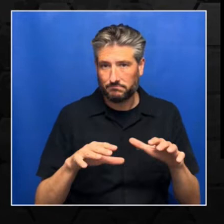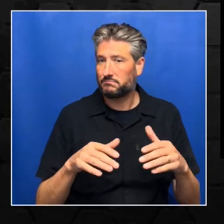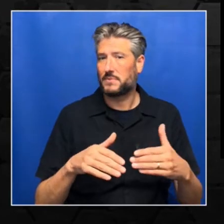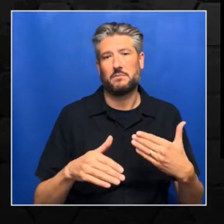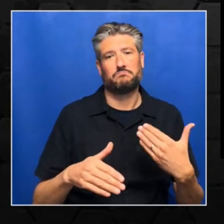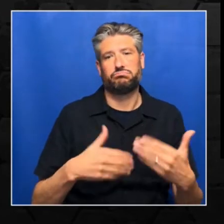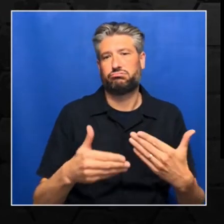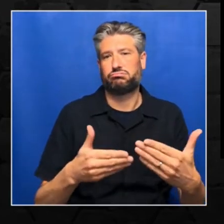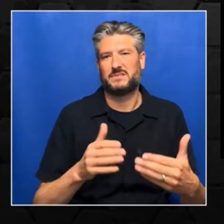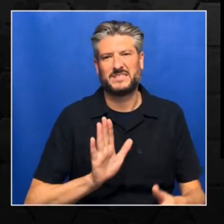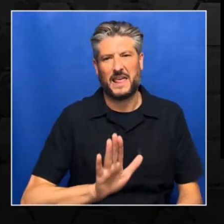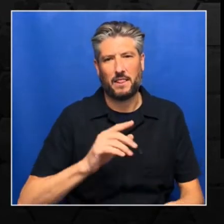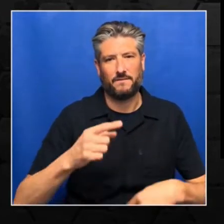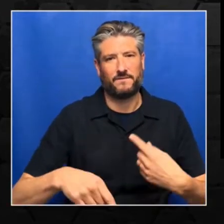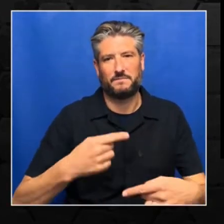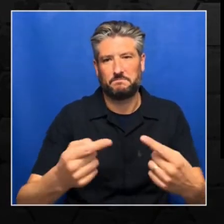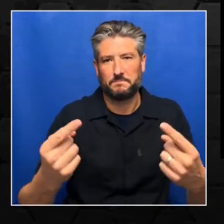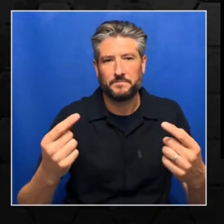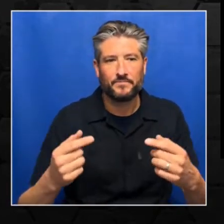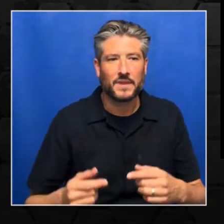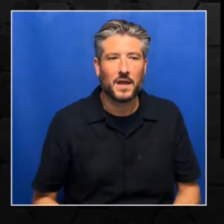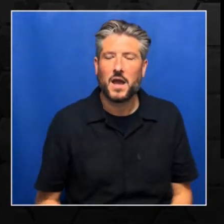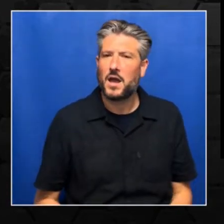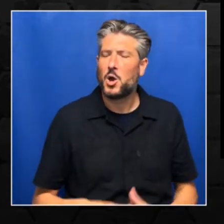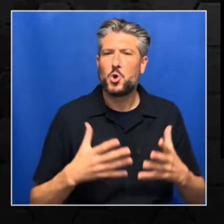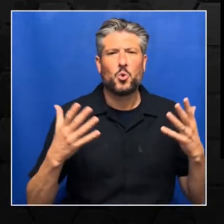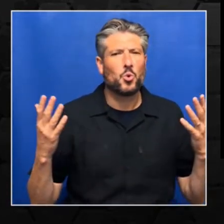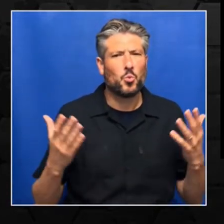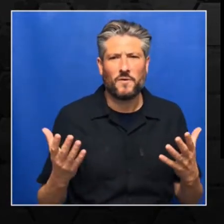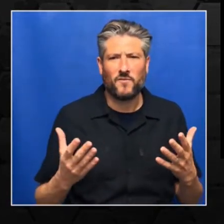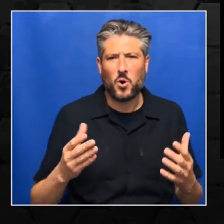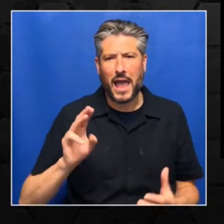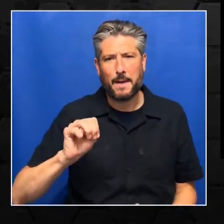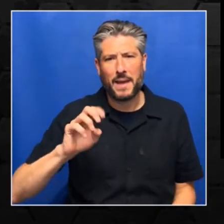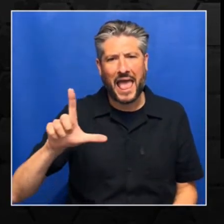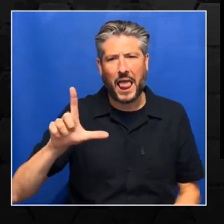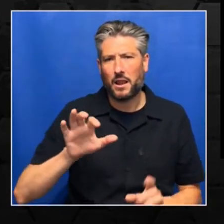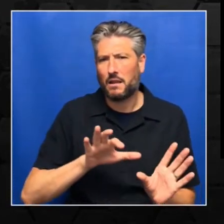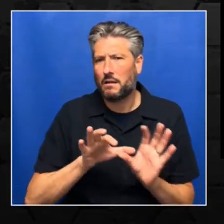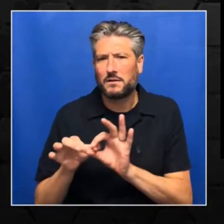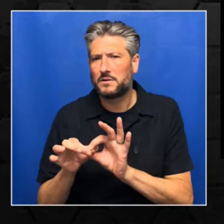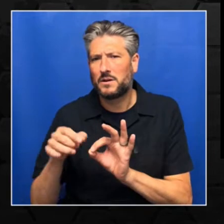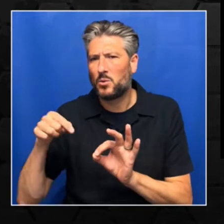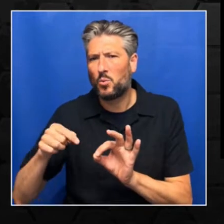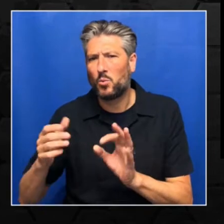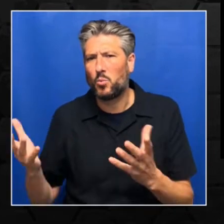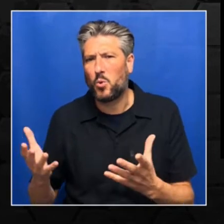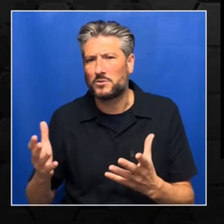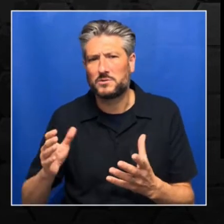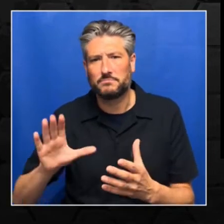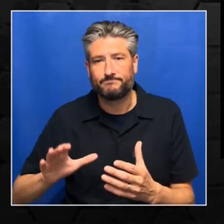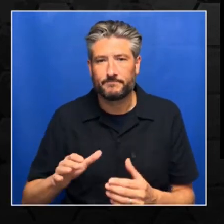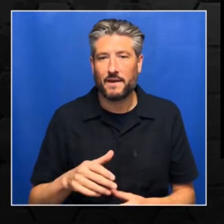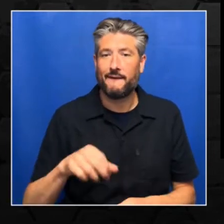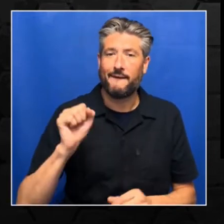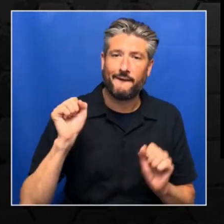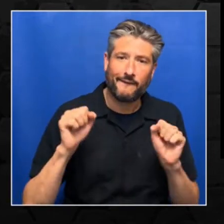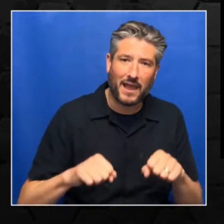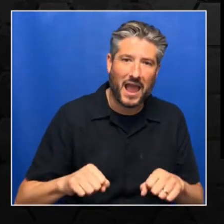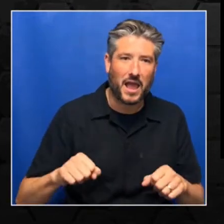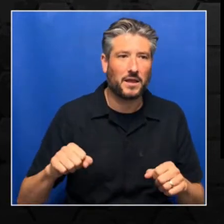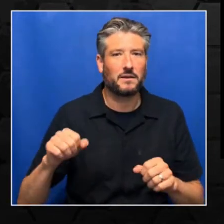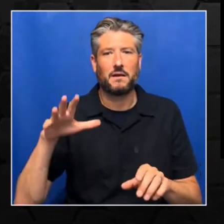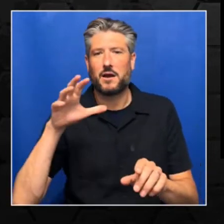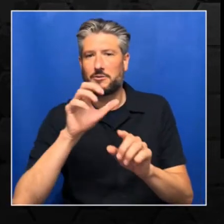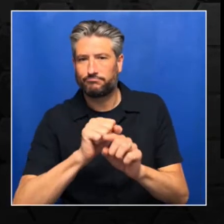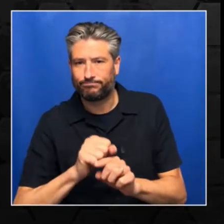learning? You can use auto machine learning for classification, regression, and time series forecasting.